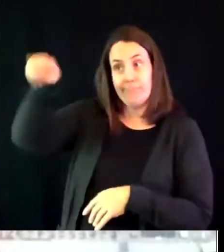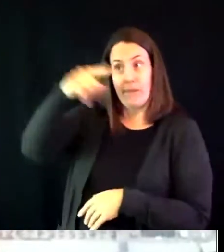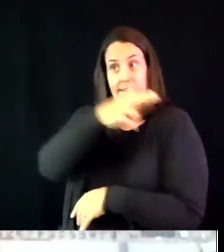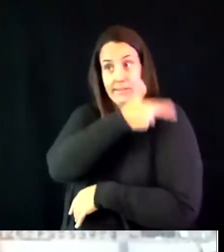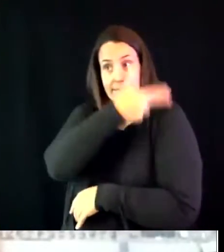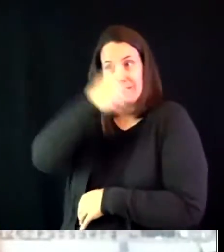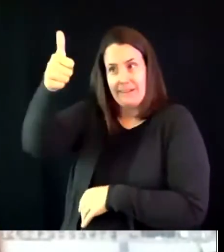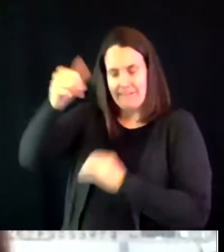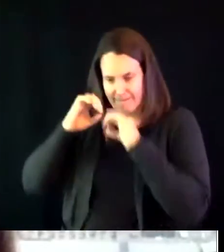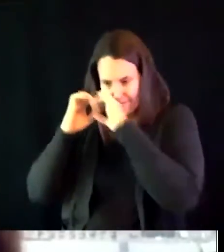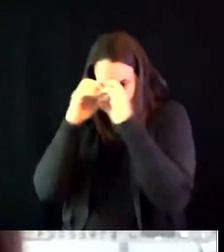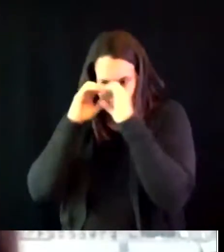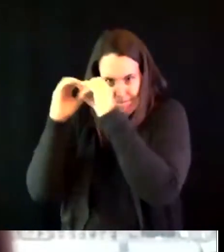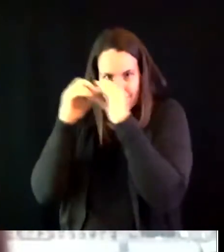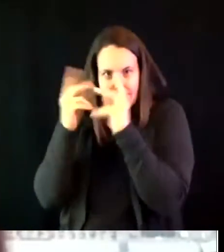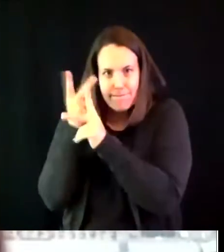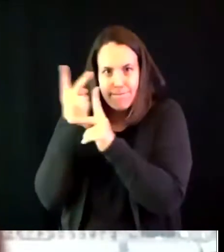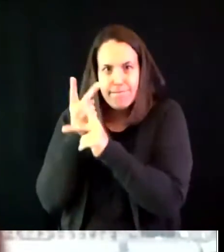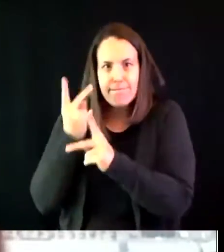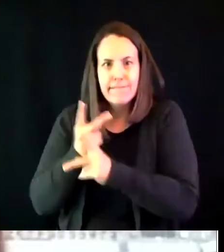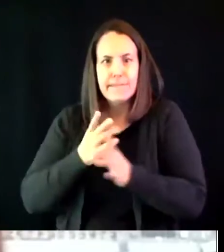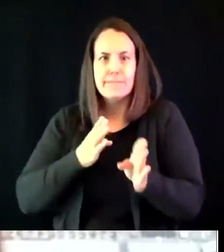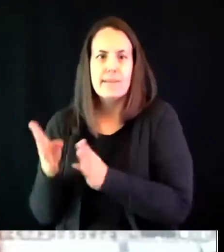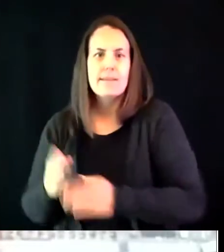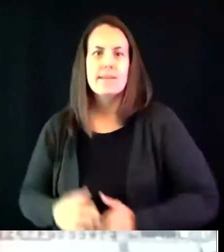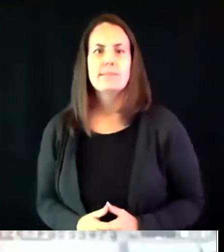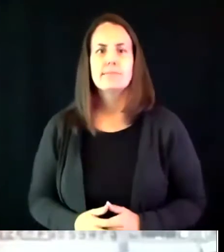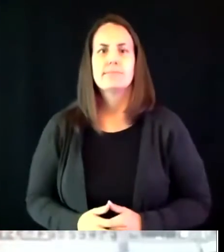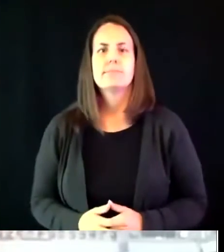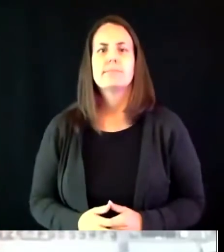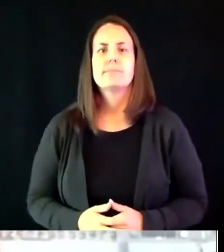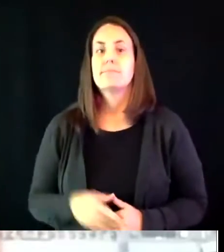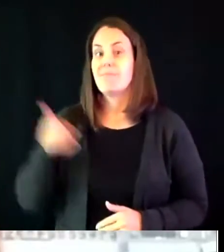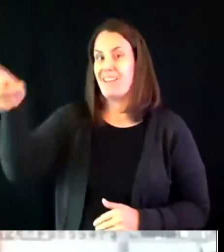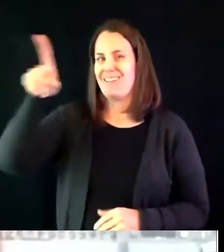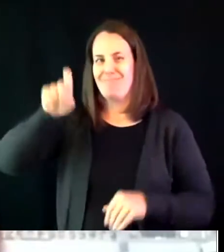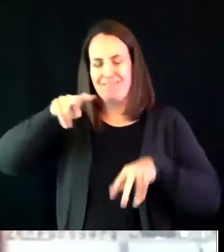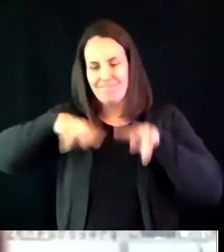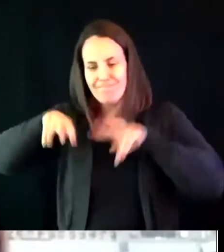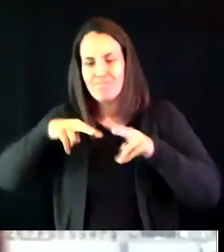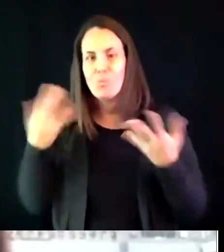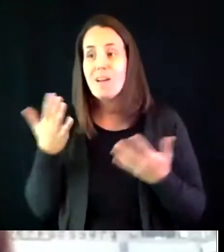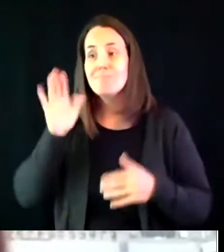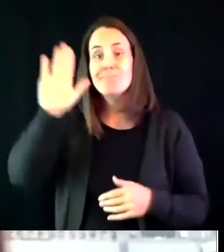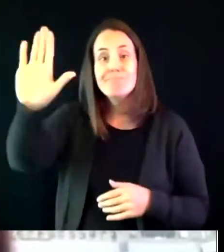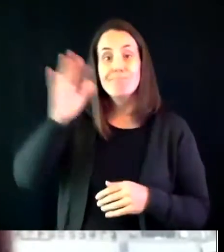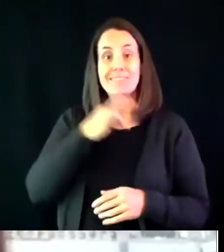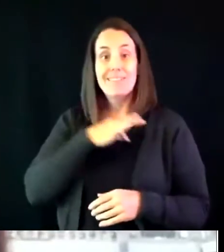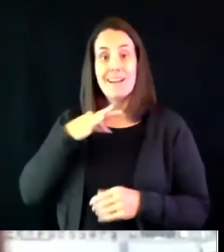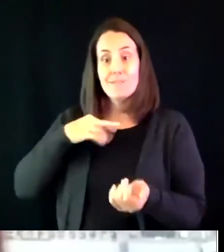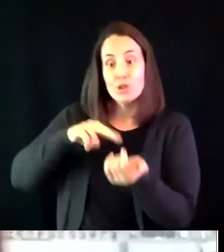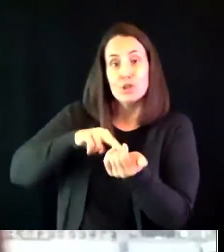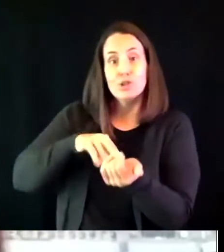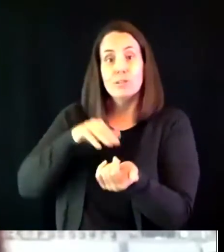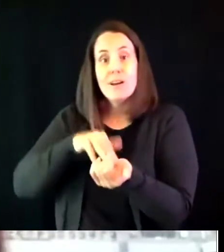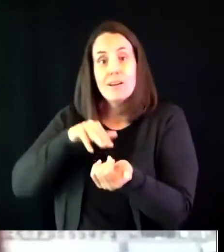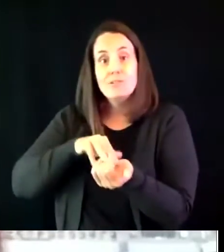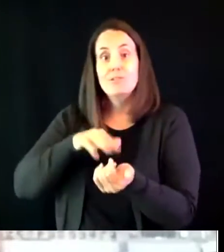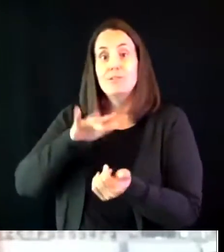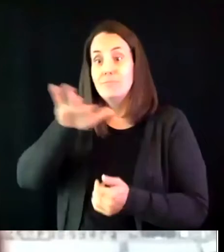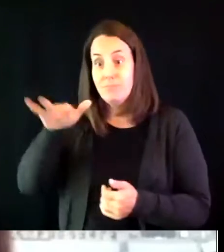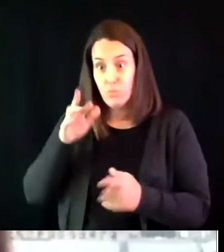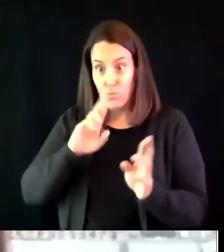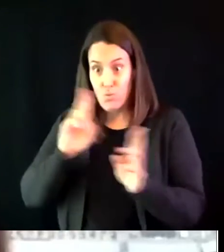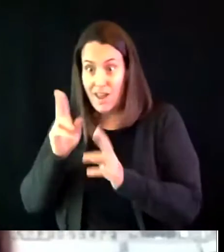be, as well as what their staffing resources are. So I cannot give you a number because we're still having those